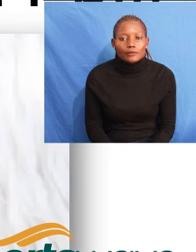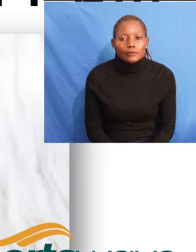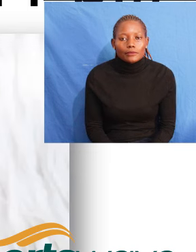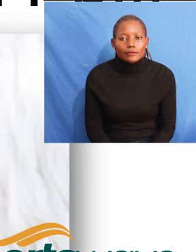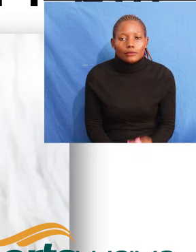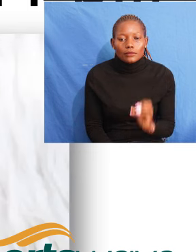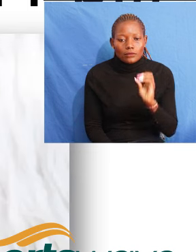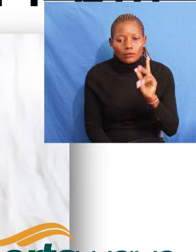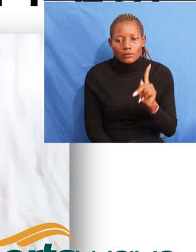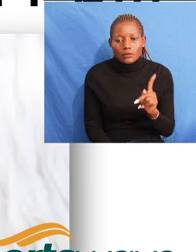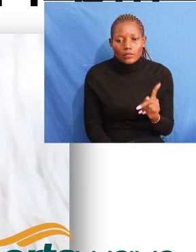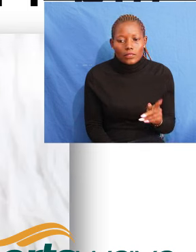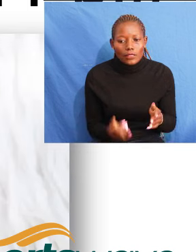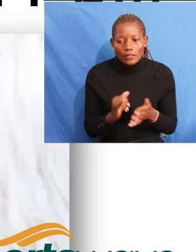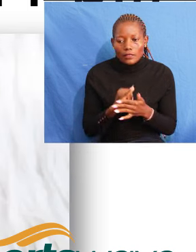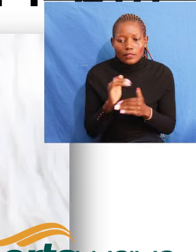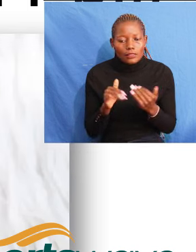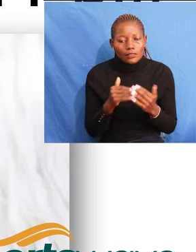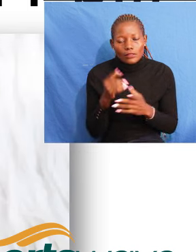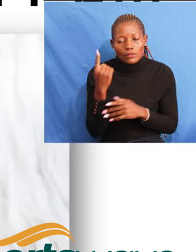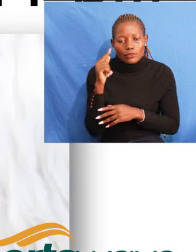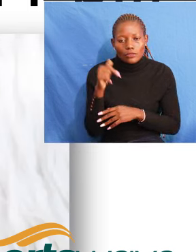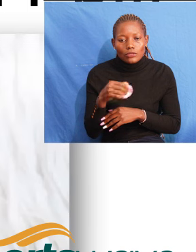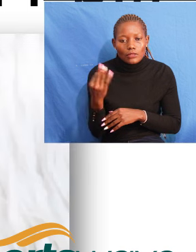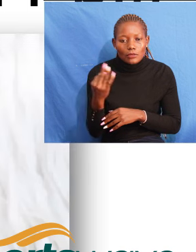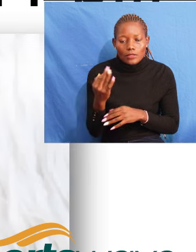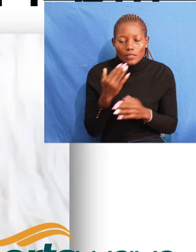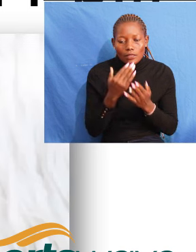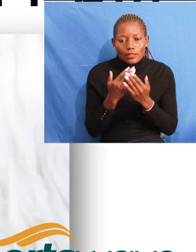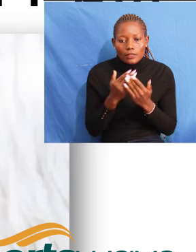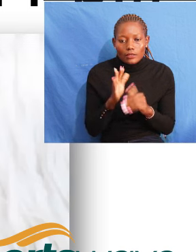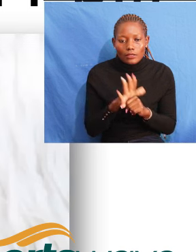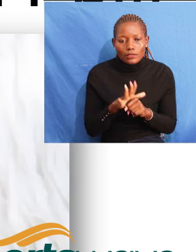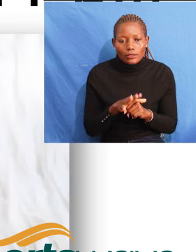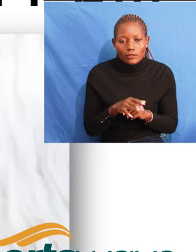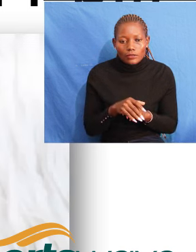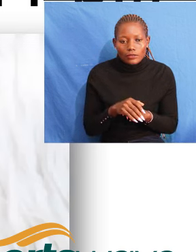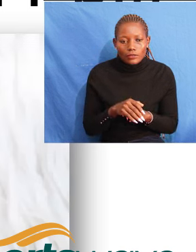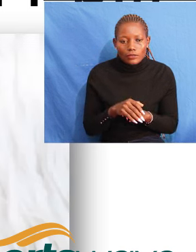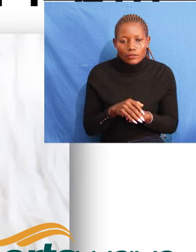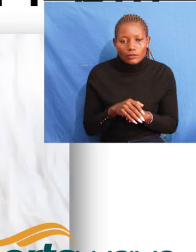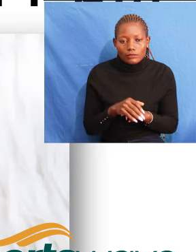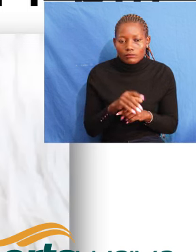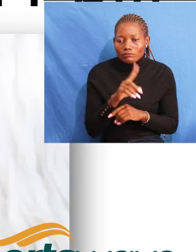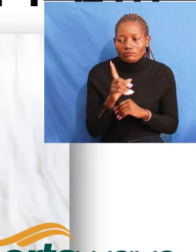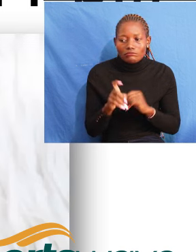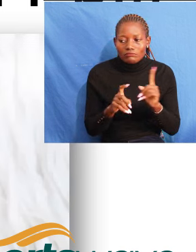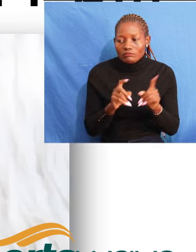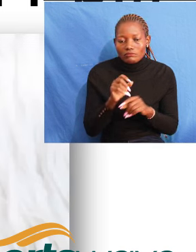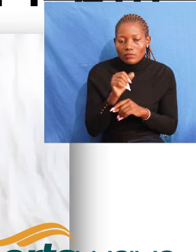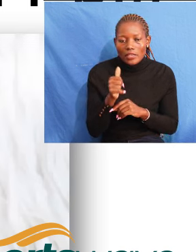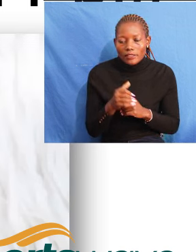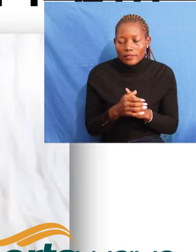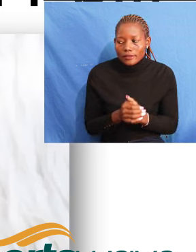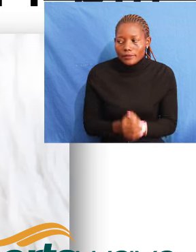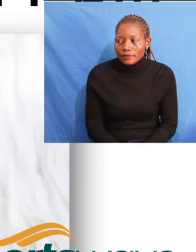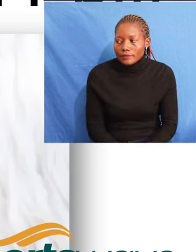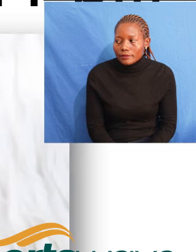Okay, I think that's it for my presentation. Thank you, and please ask if there are any questions.